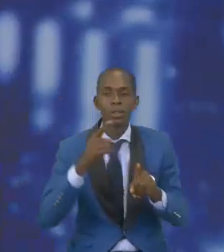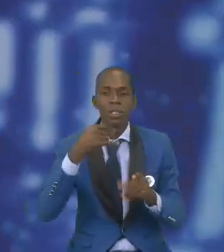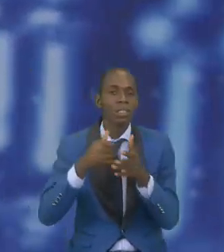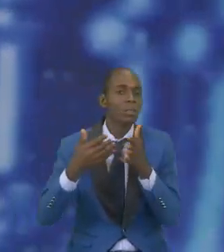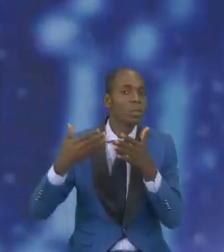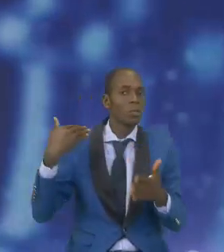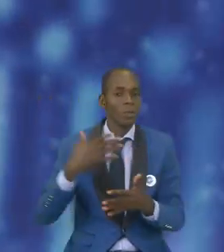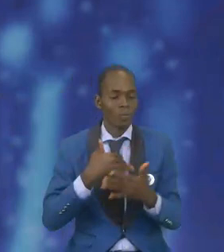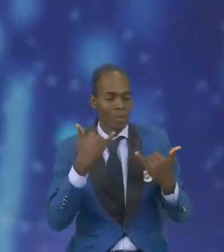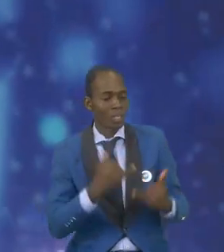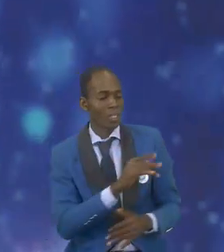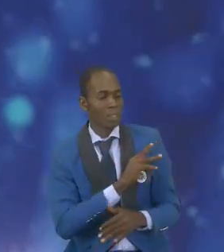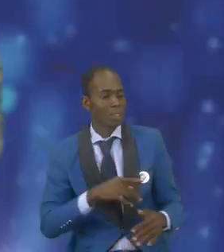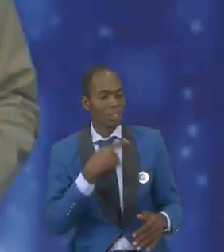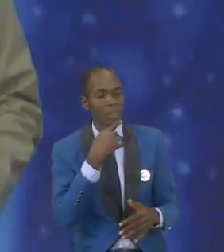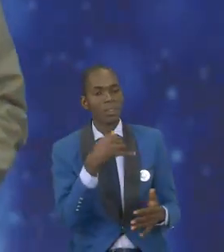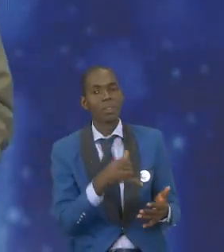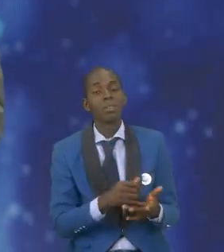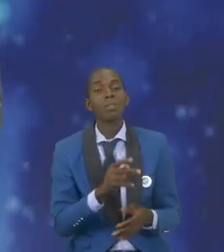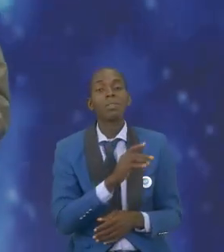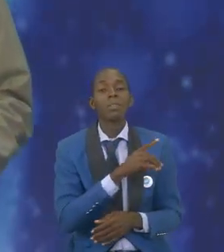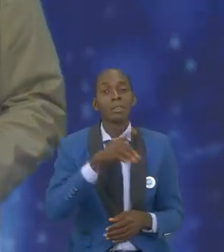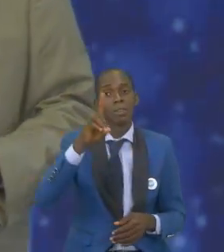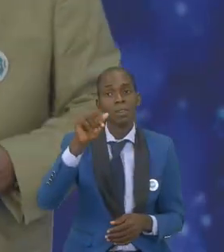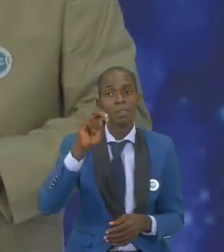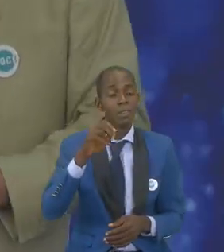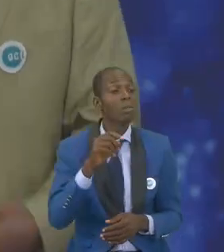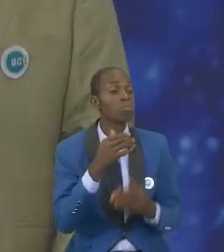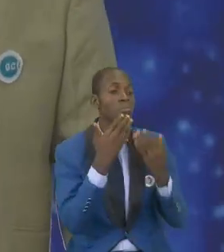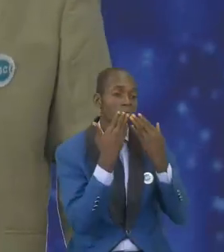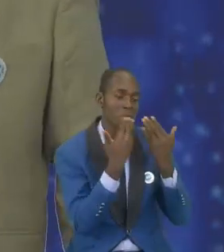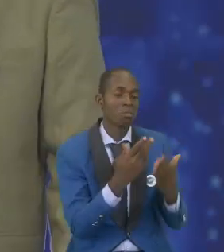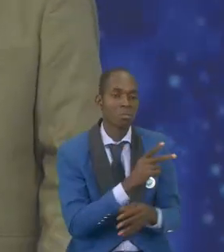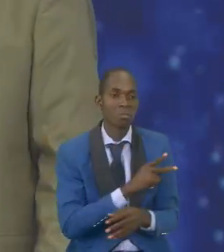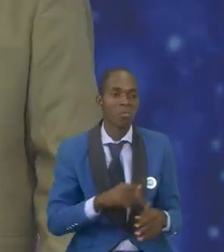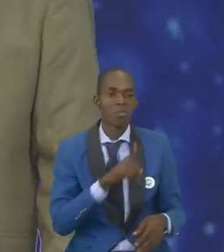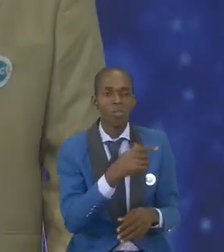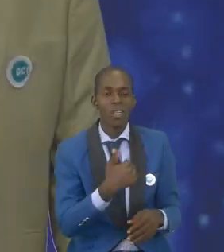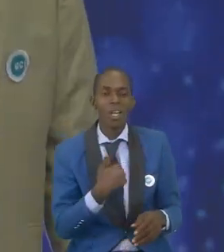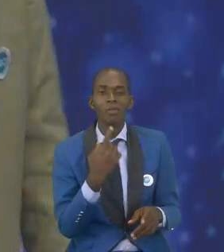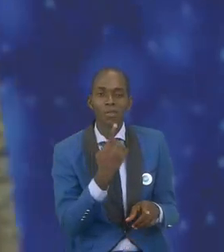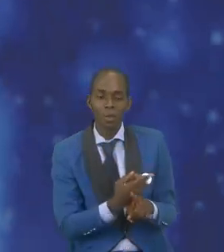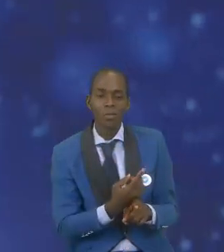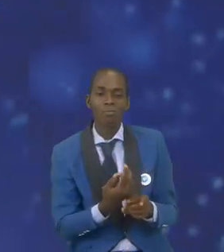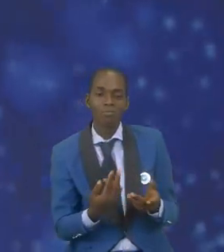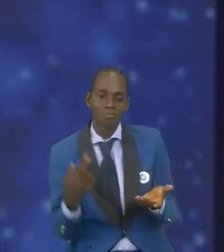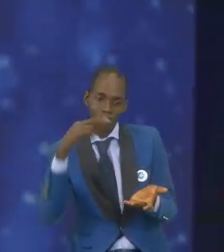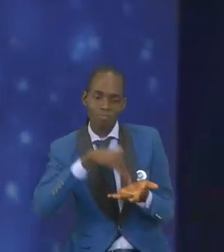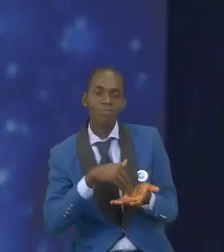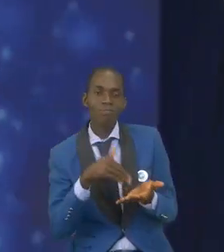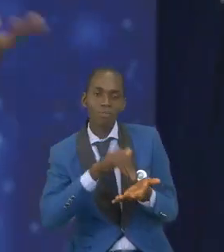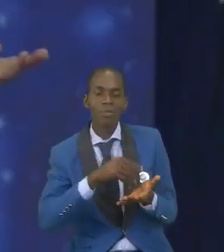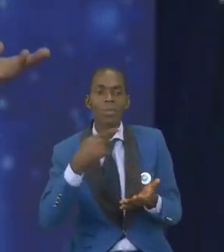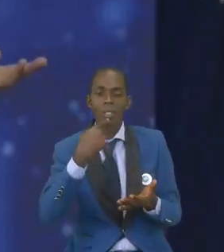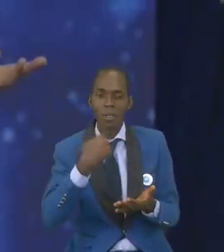the king said it, Daniel in his heart said, "Thank you, King. You are just repeating what God himself